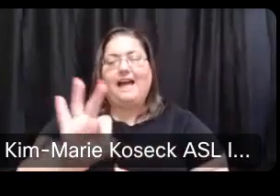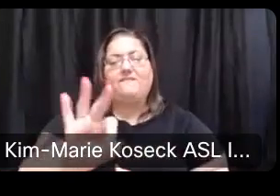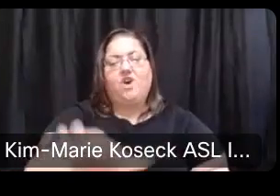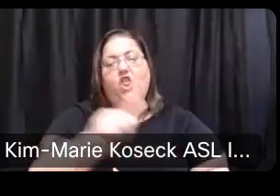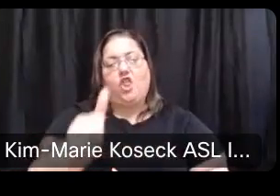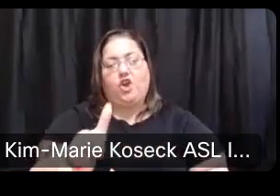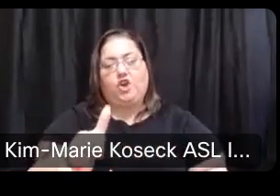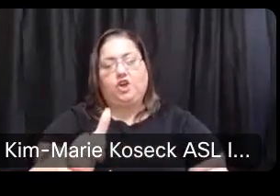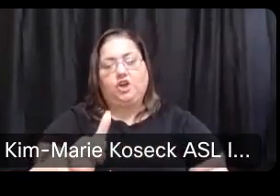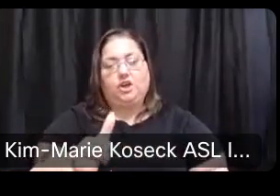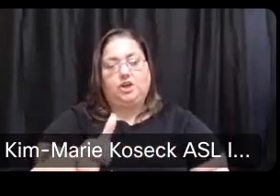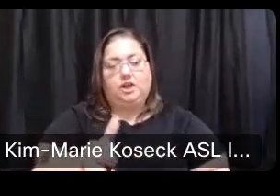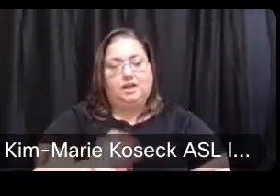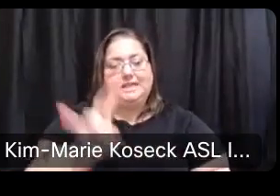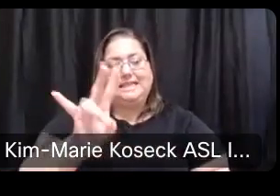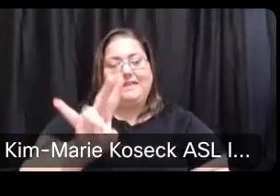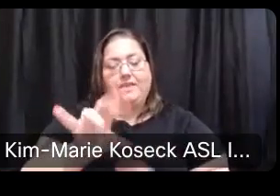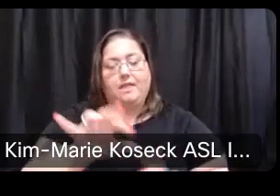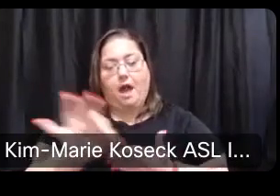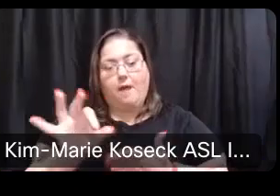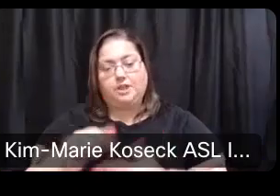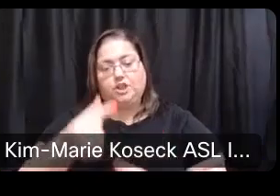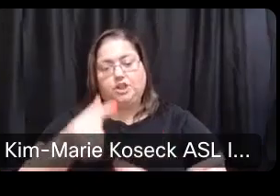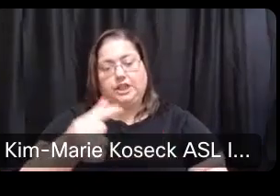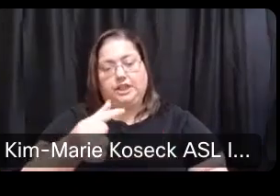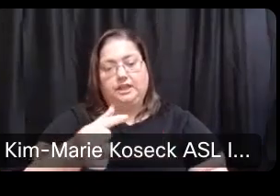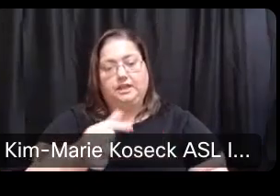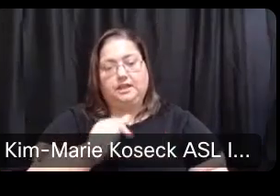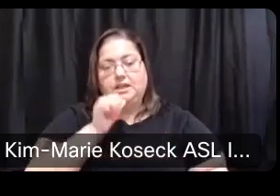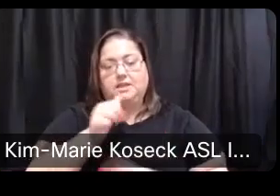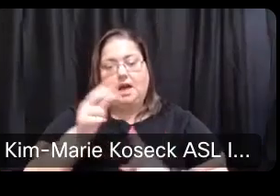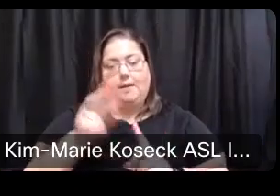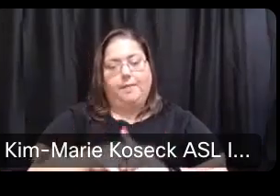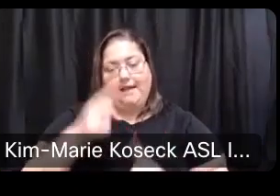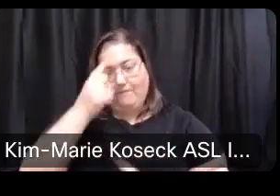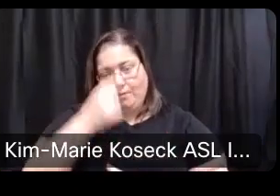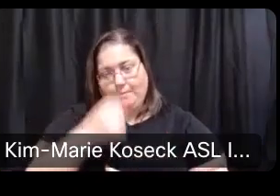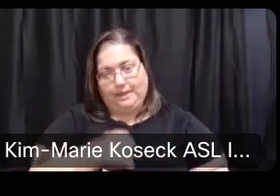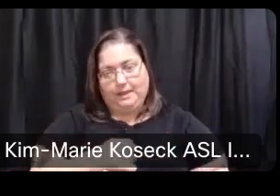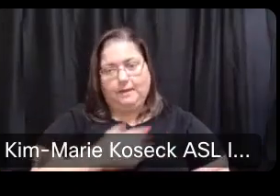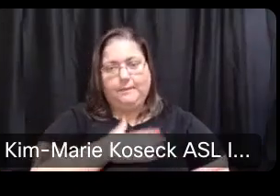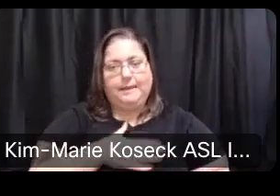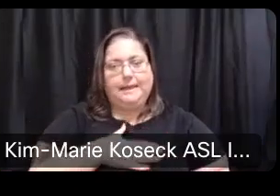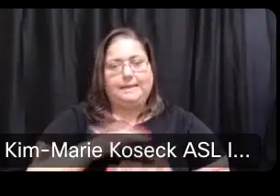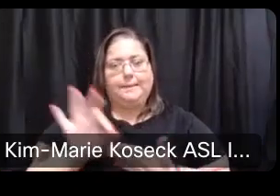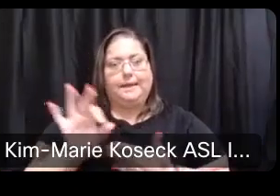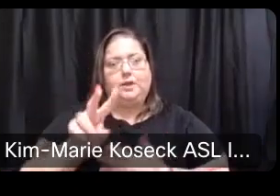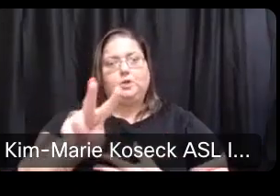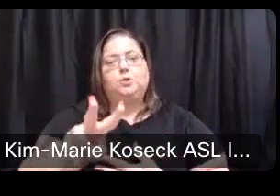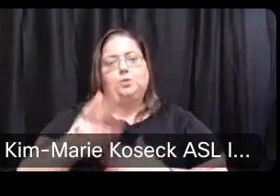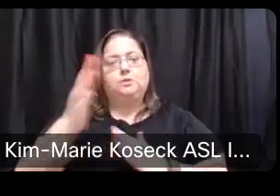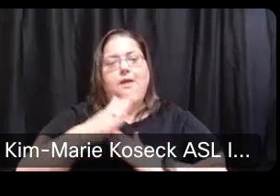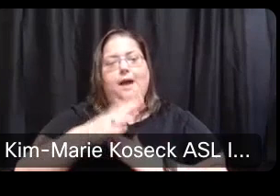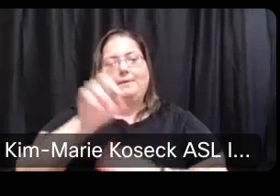other. And the seventh option, G, does not apply to me. Please select your 2 top